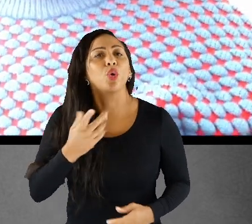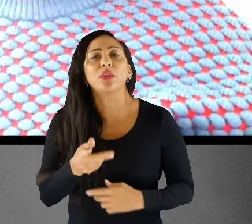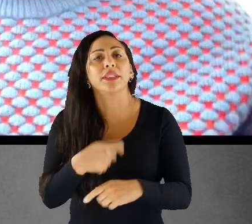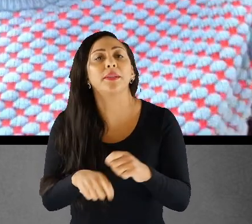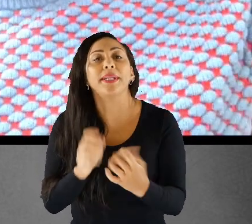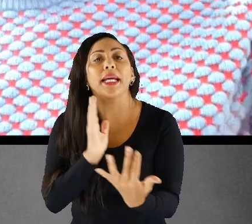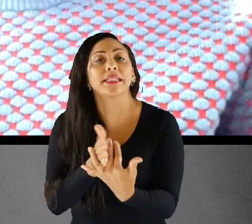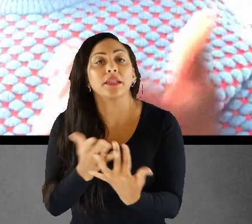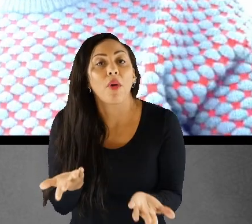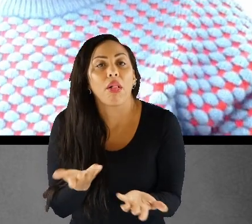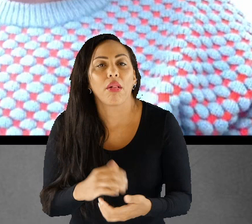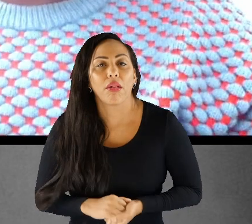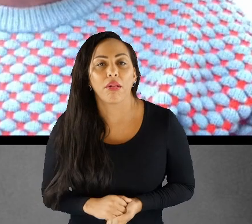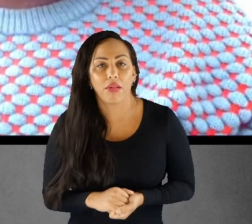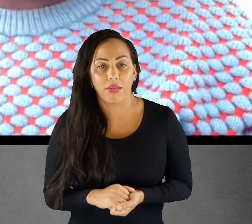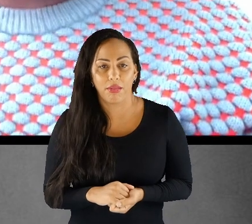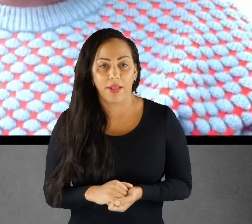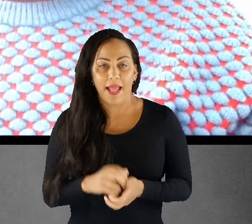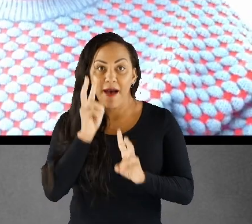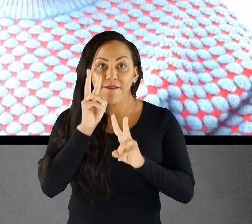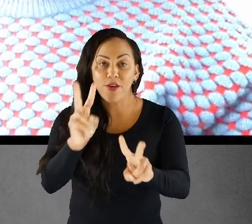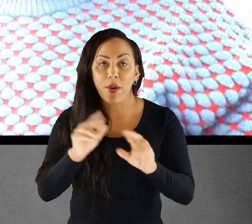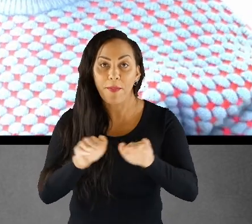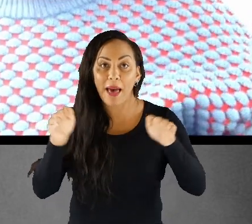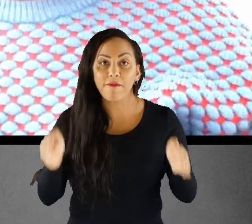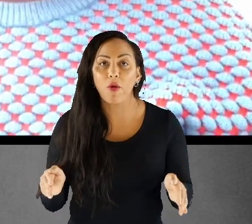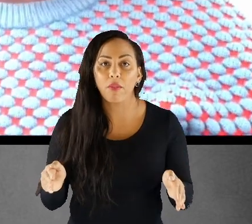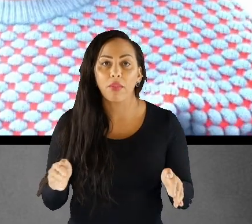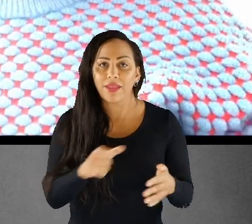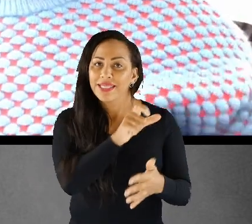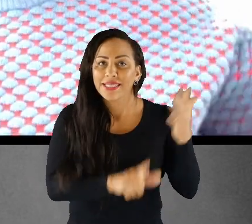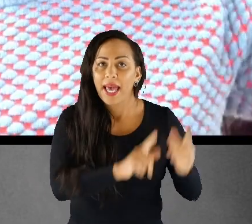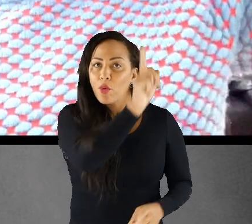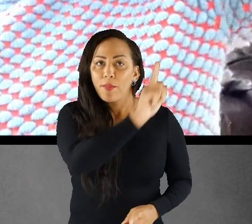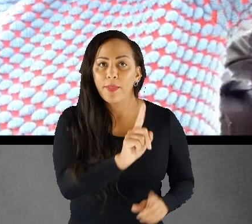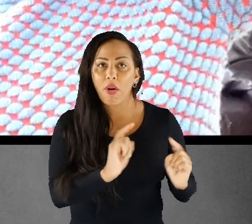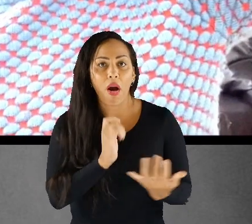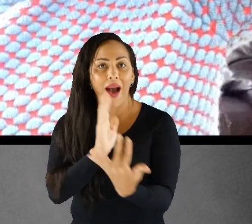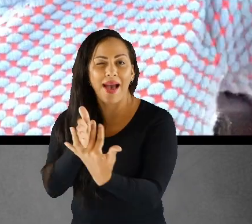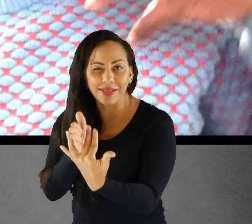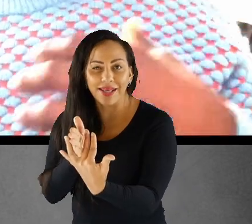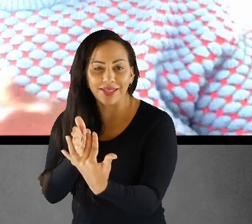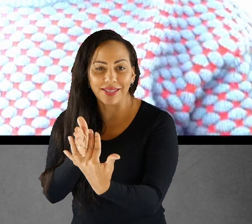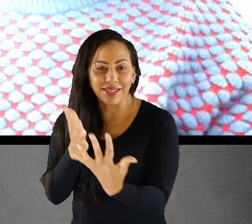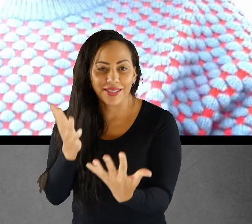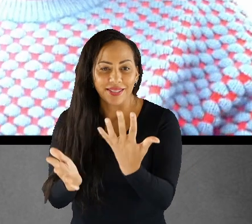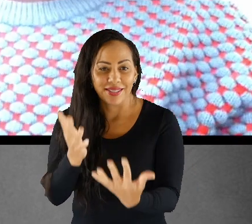like to make a viewing platform that disabled people can't go and see. So you as a standing person could look down at the